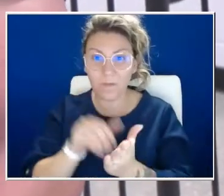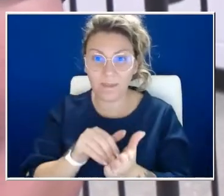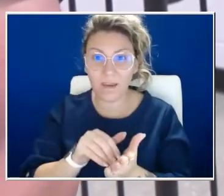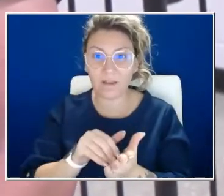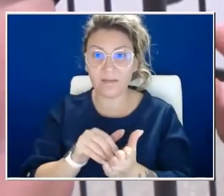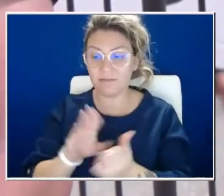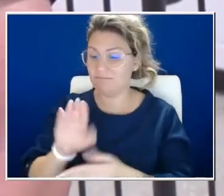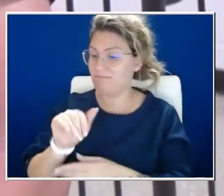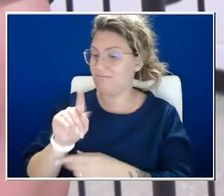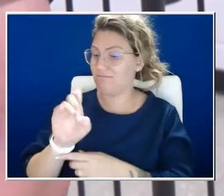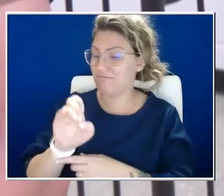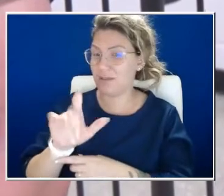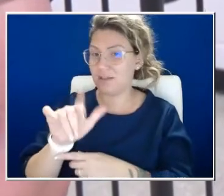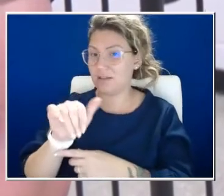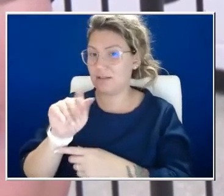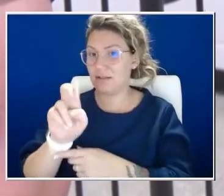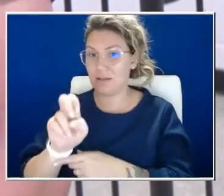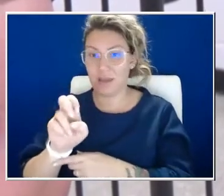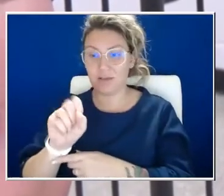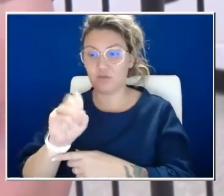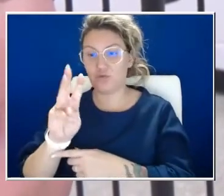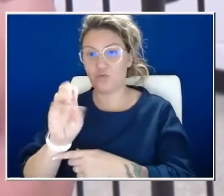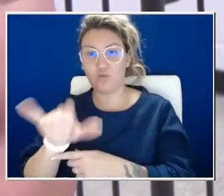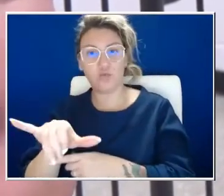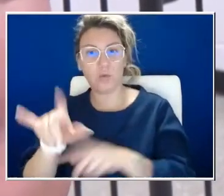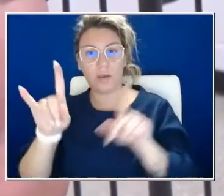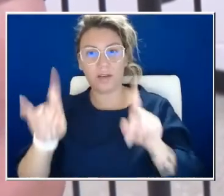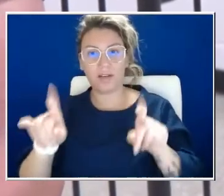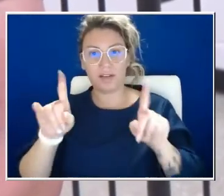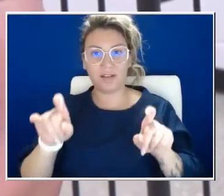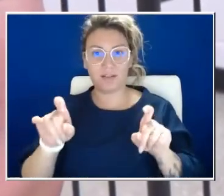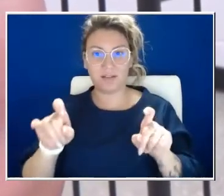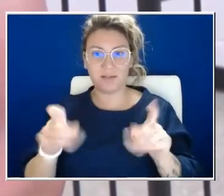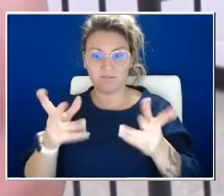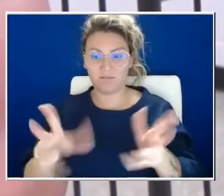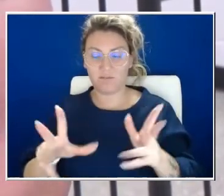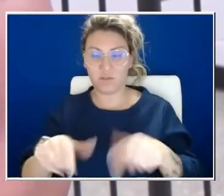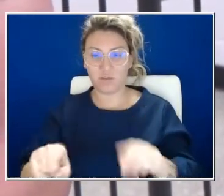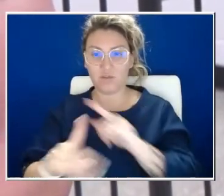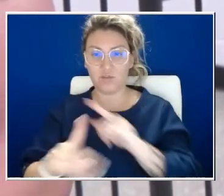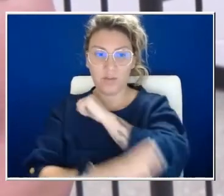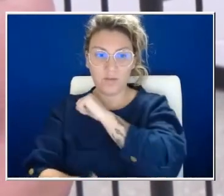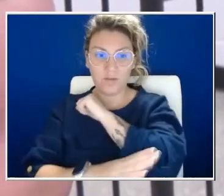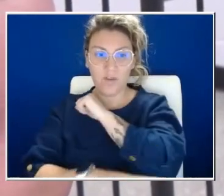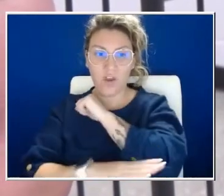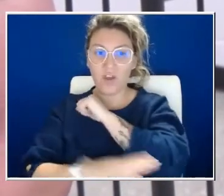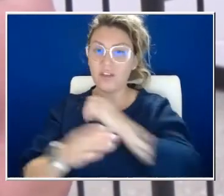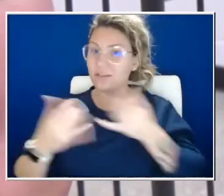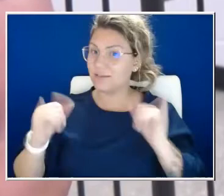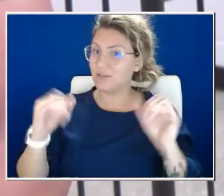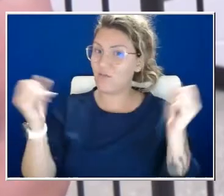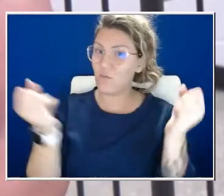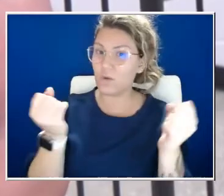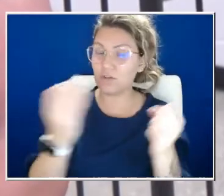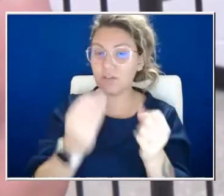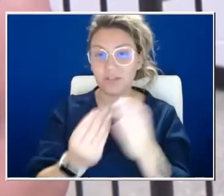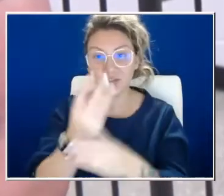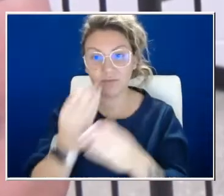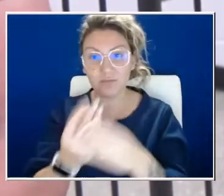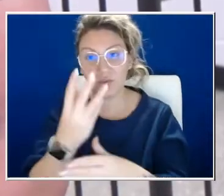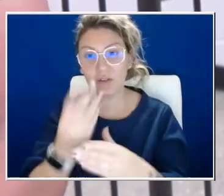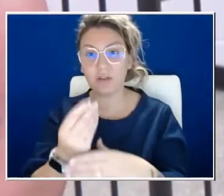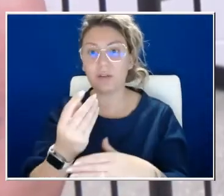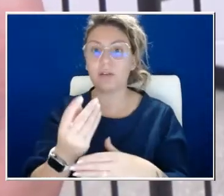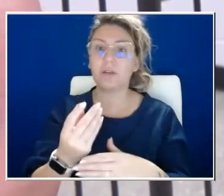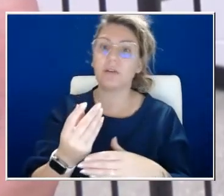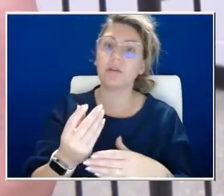tests done in the fall sports season alone. We still have winter and we still have spring. Now, we don't have the monster of football in those